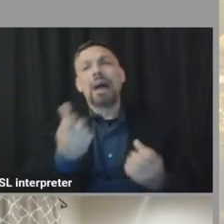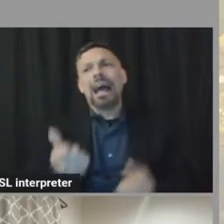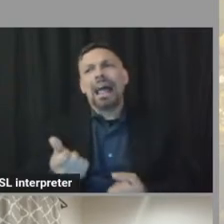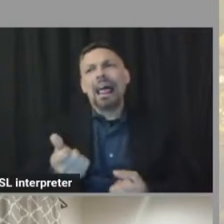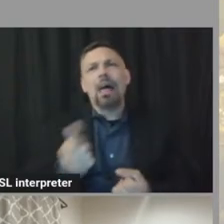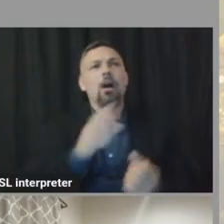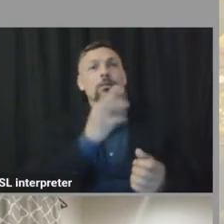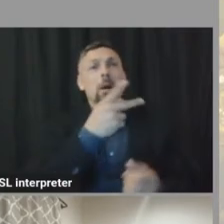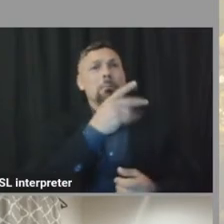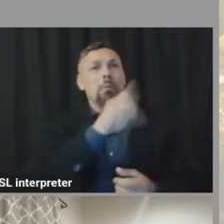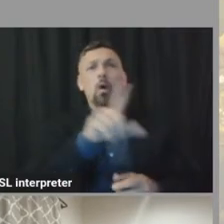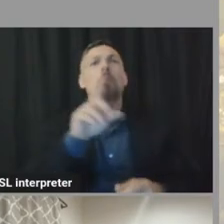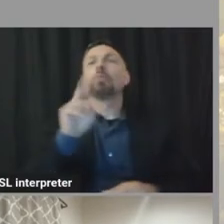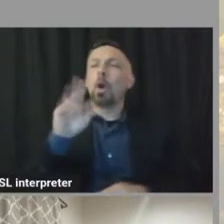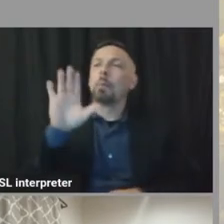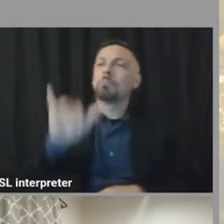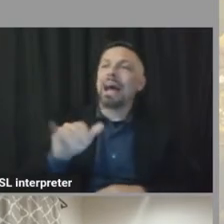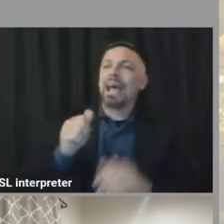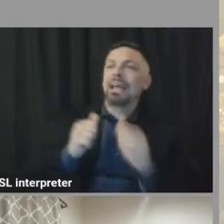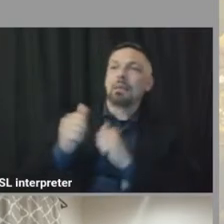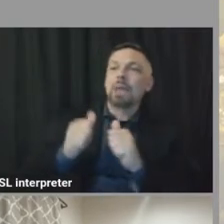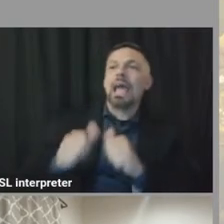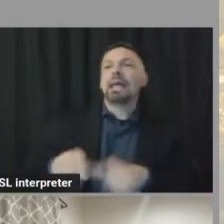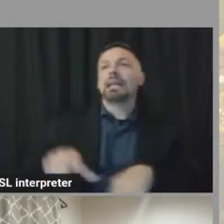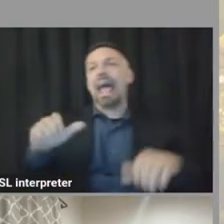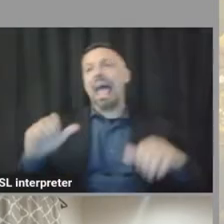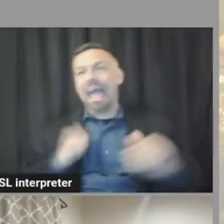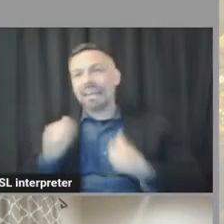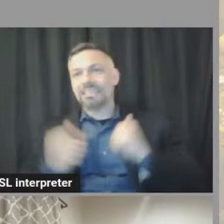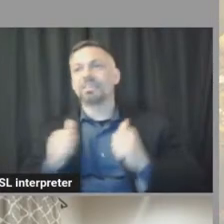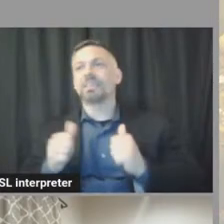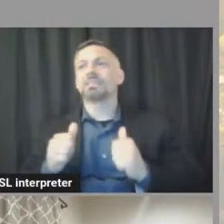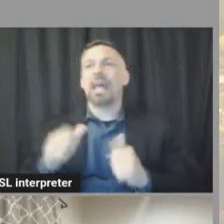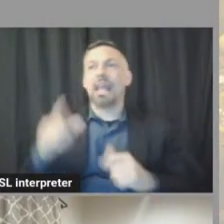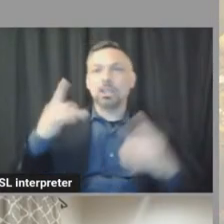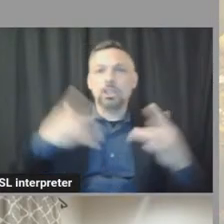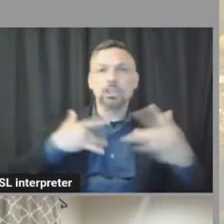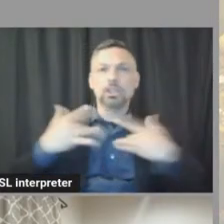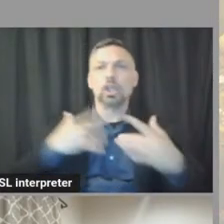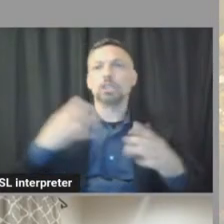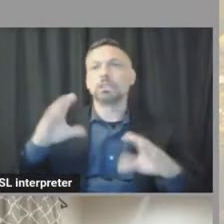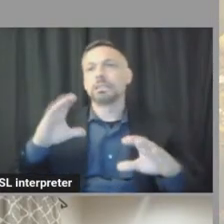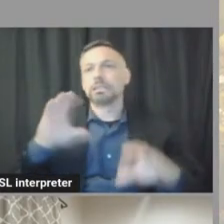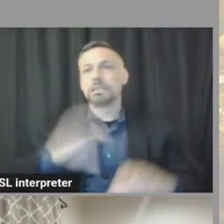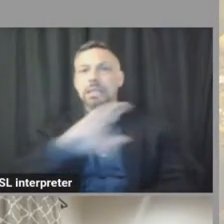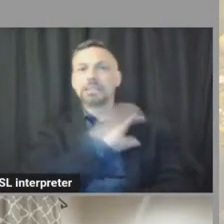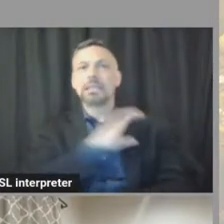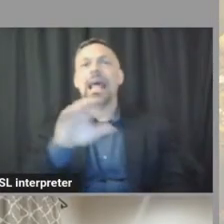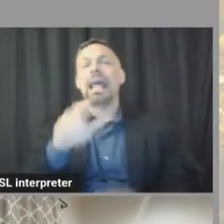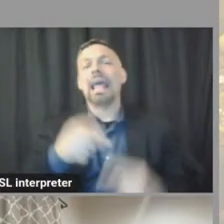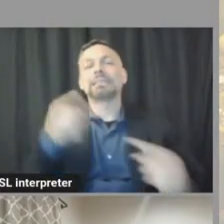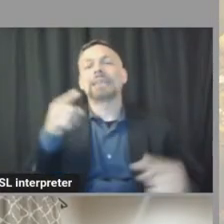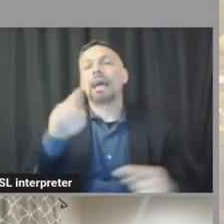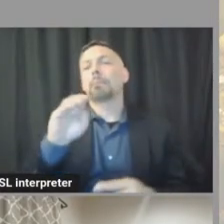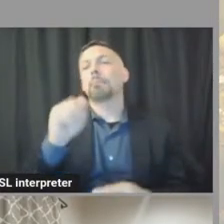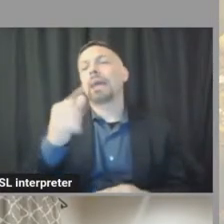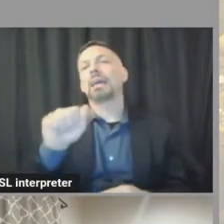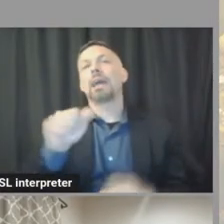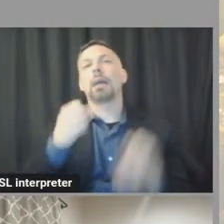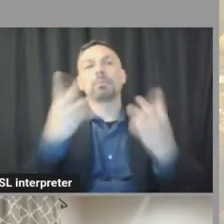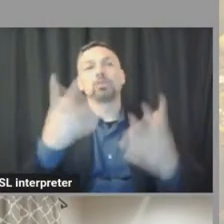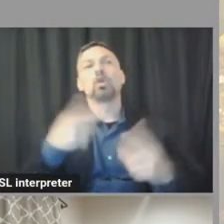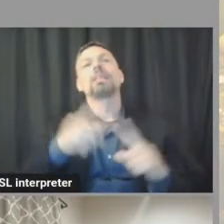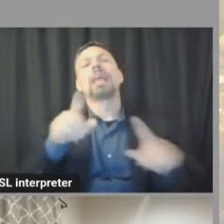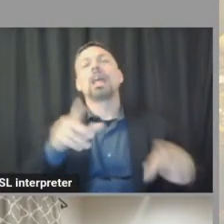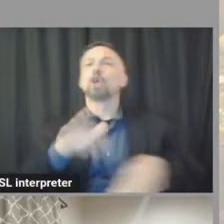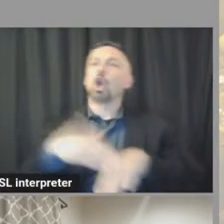campaigns, activists, media, and concerned citizens to mobilize America's anti-MAGA majority. So I feel like this is the call to action to all